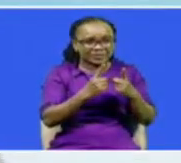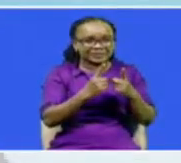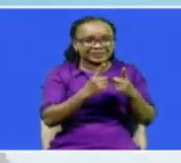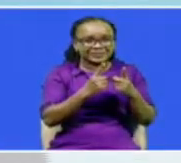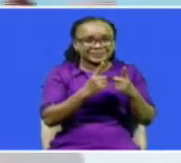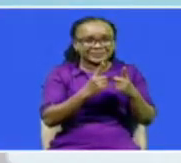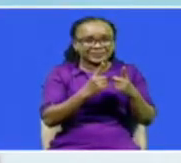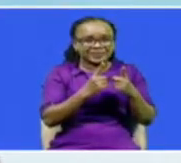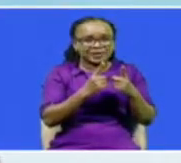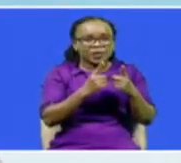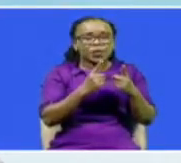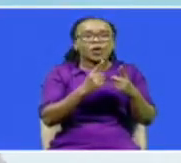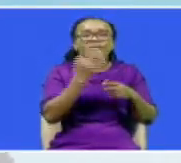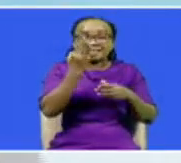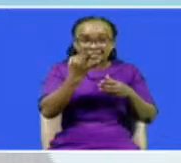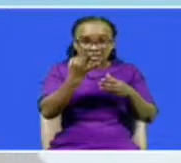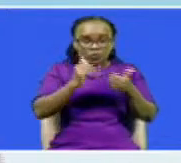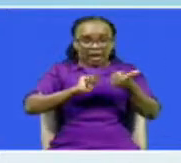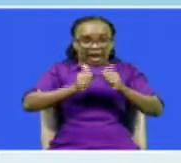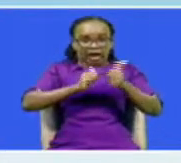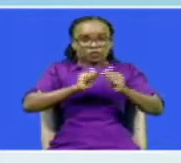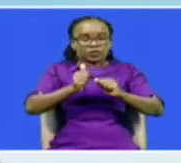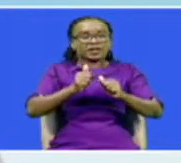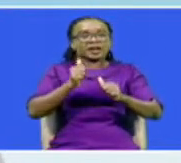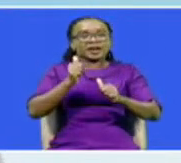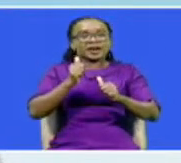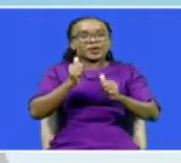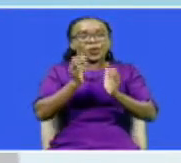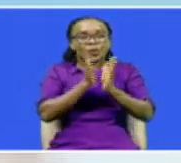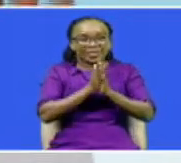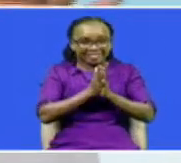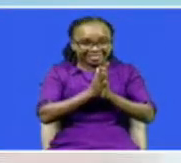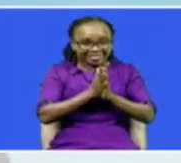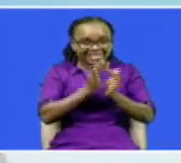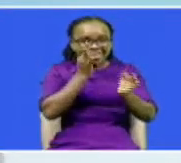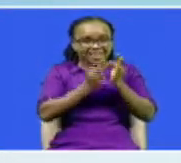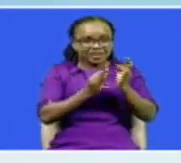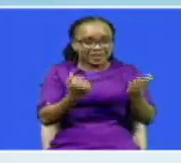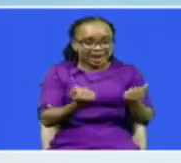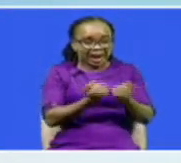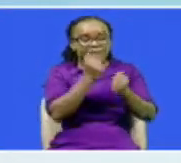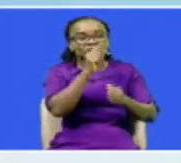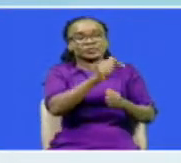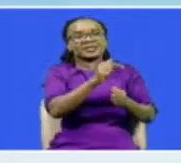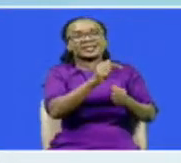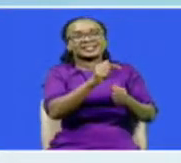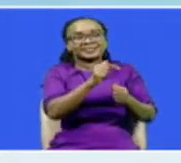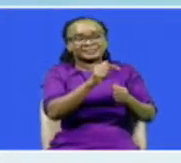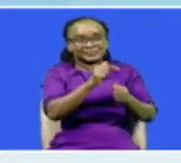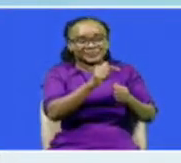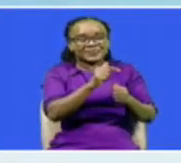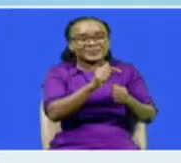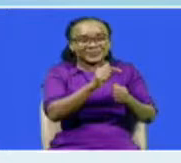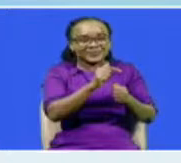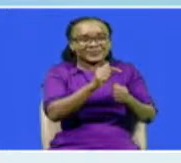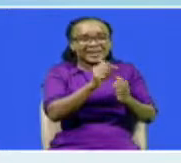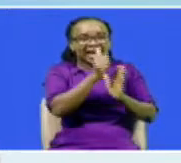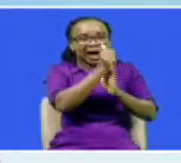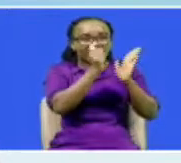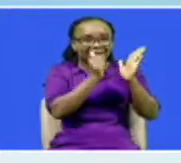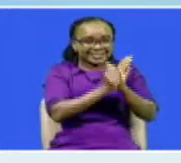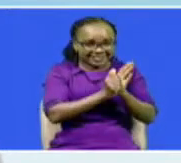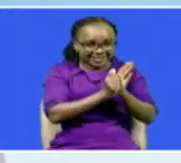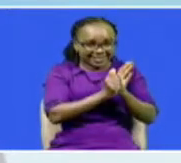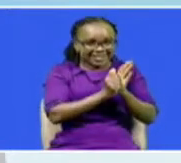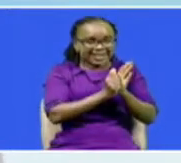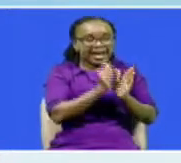three who we are competing with. So what did I say as myself? If it ever comes to that point, which it hasn't, mm-hmm. Our agenda is the Roots